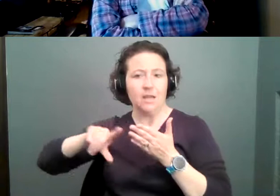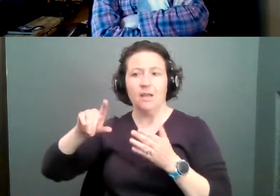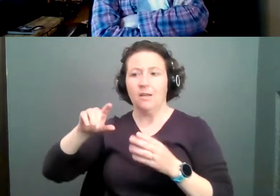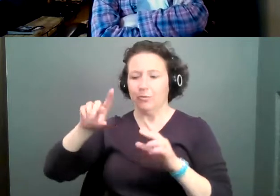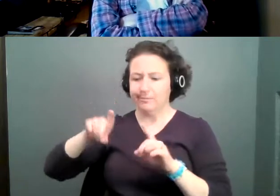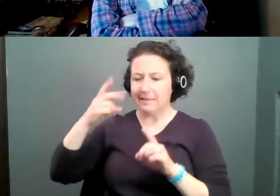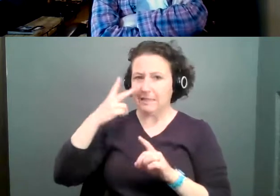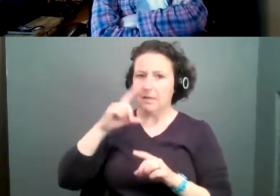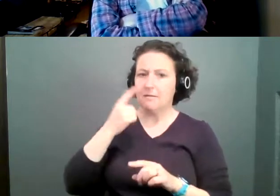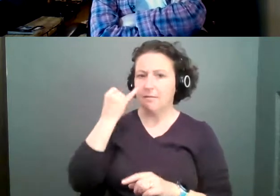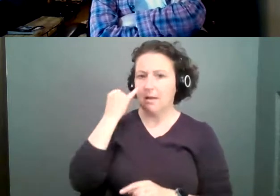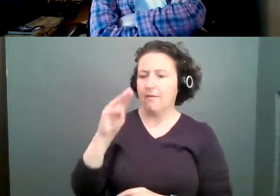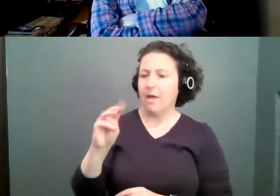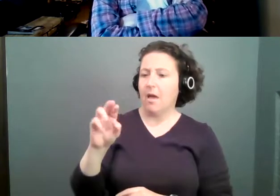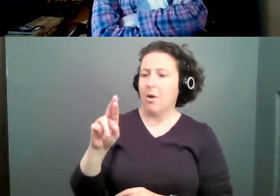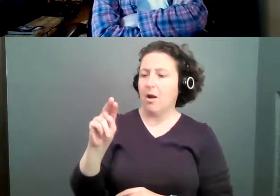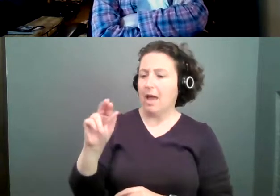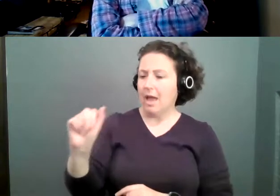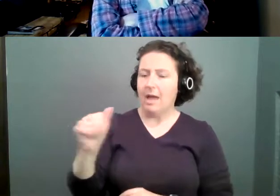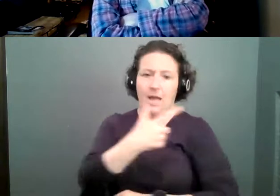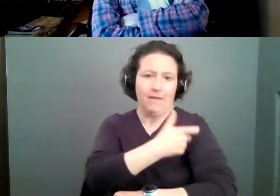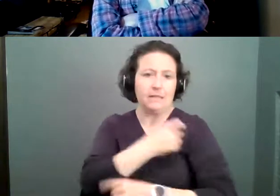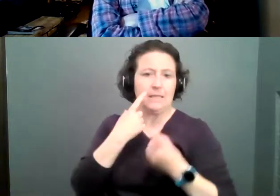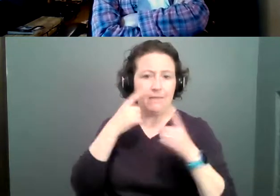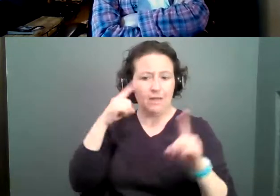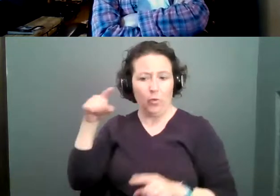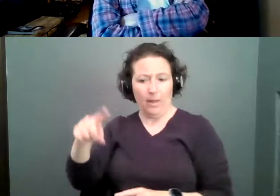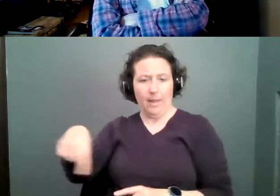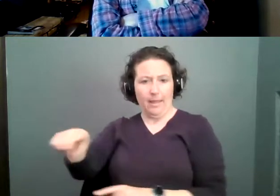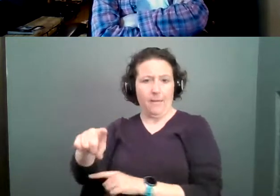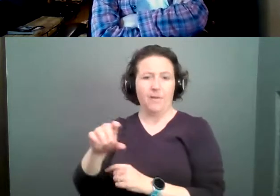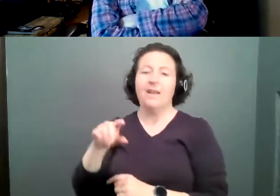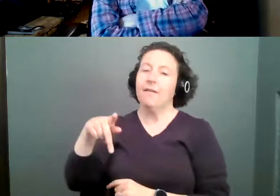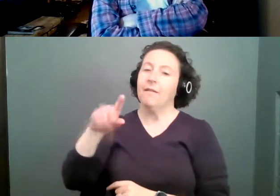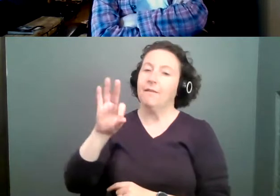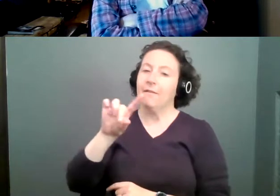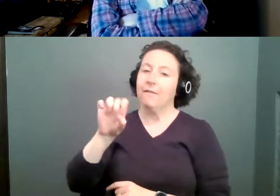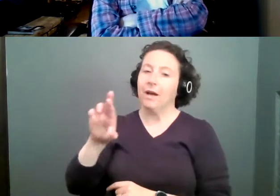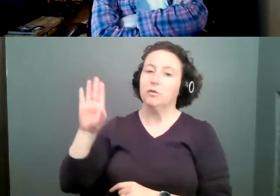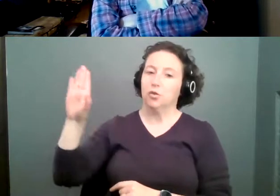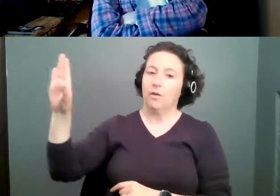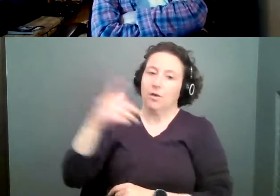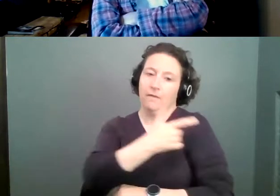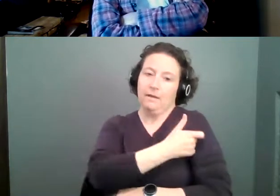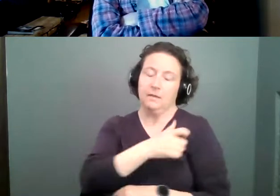that Pfizer-BioNTech makes. The FDA has